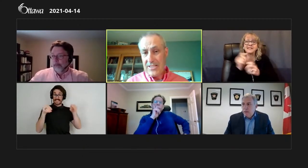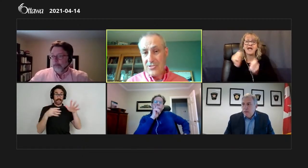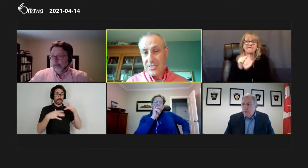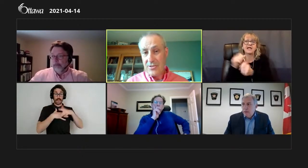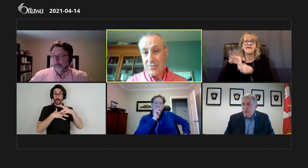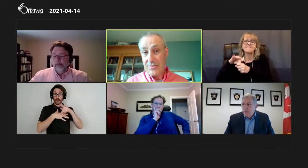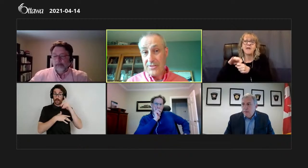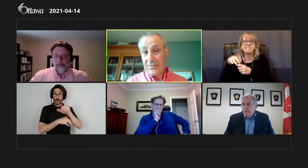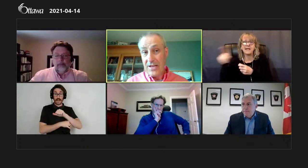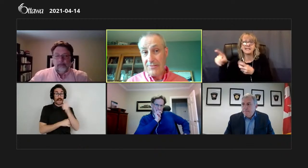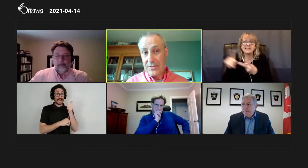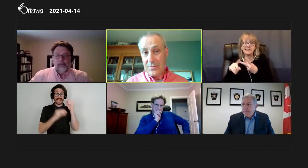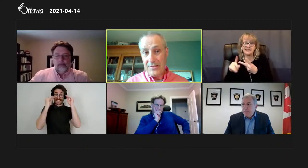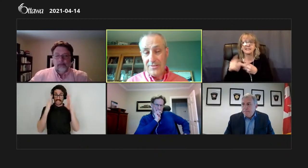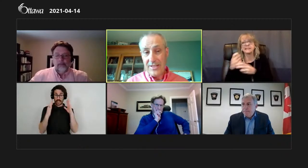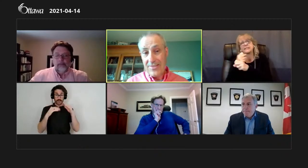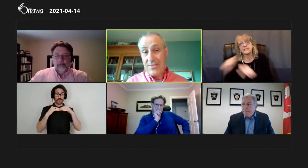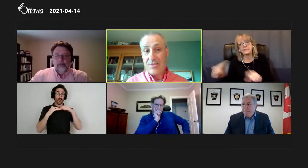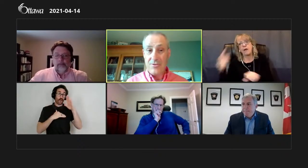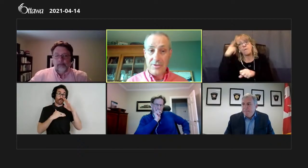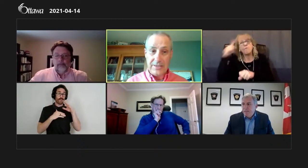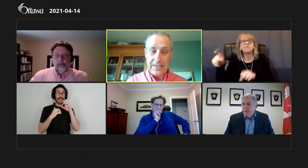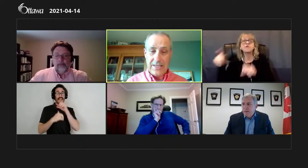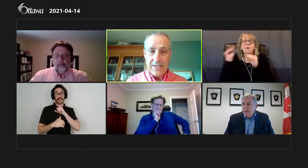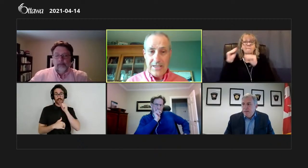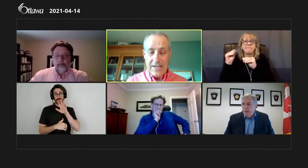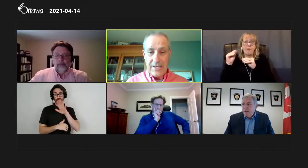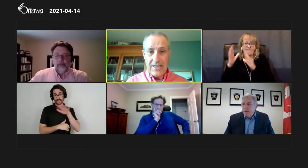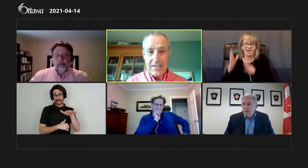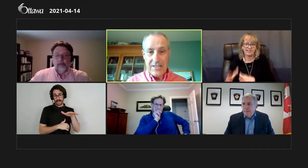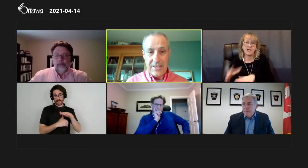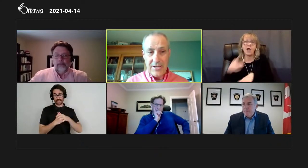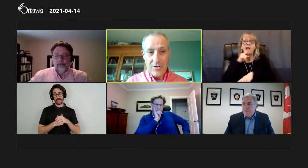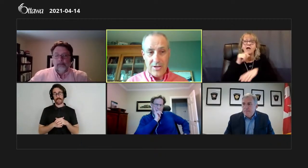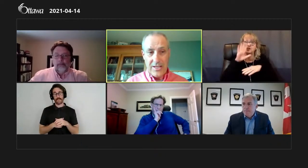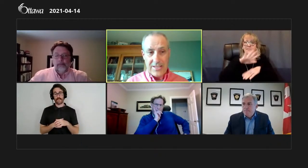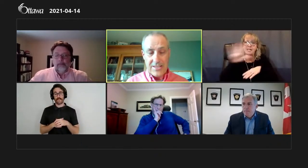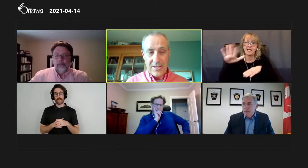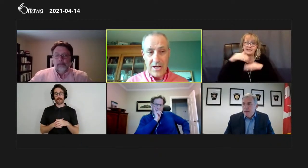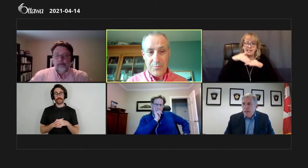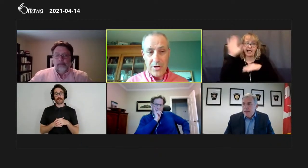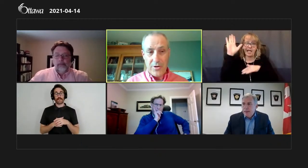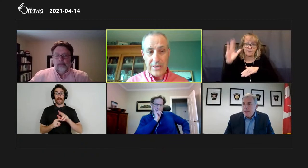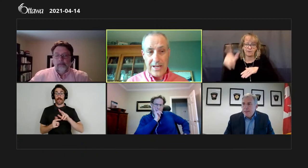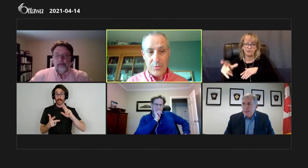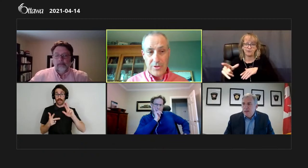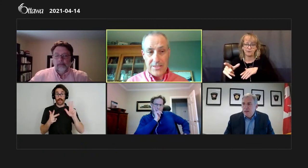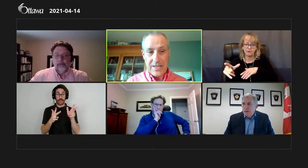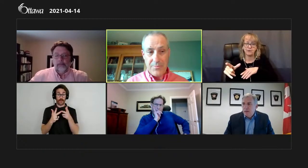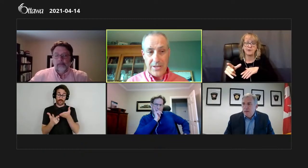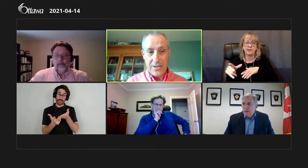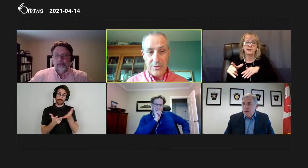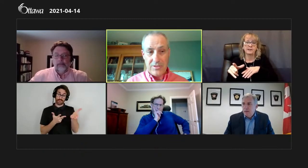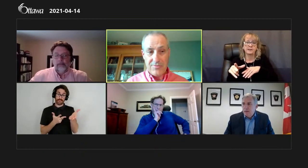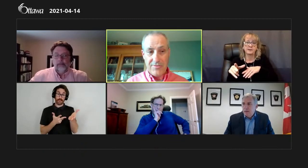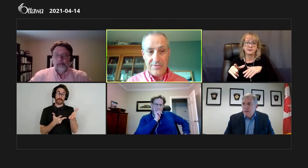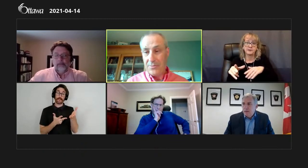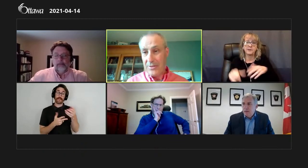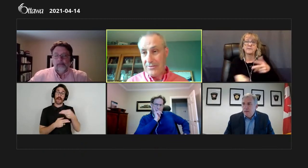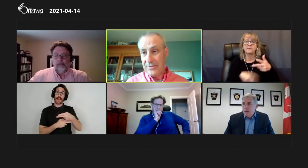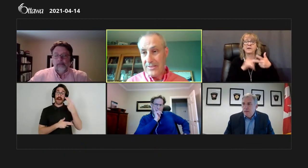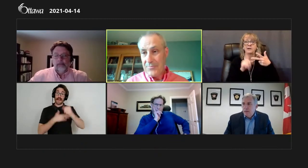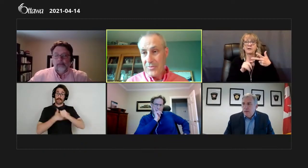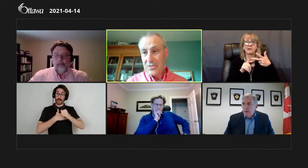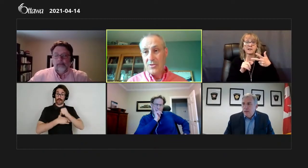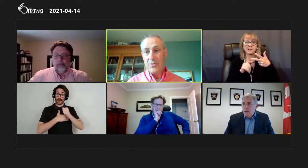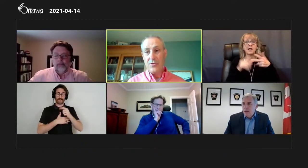any teachers that are 55 and above. And then thirdly, there is in the high priority neighborhoods, anybody who is 50 and